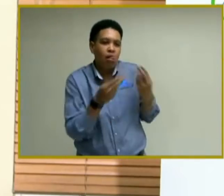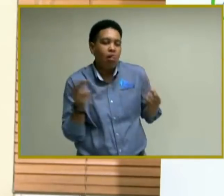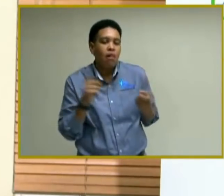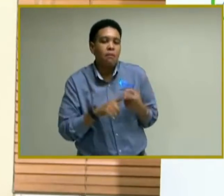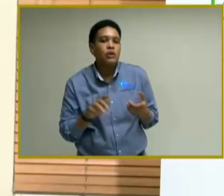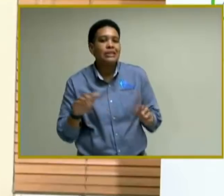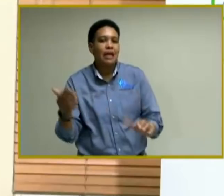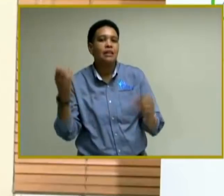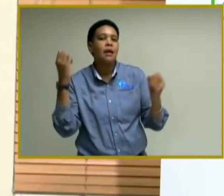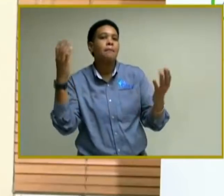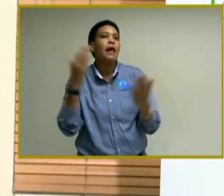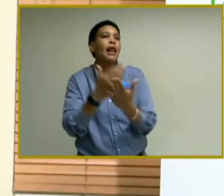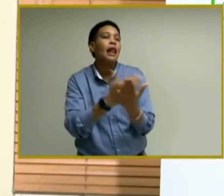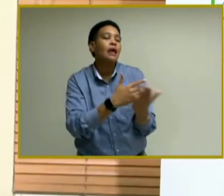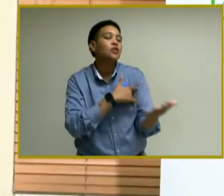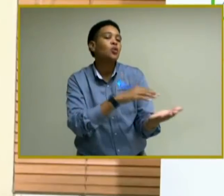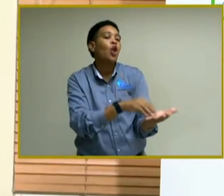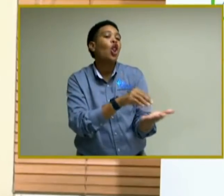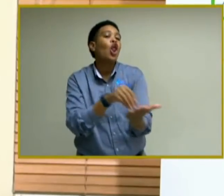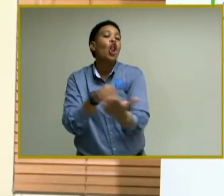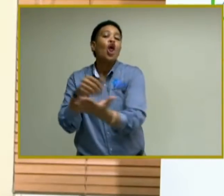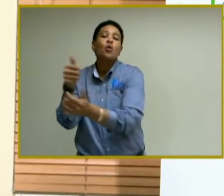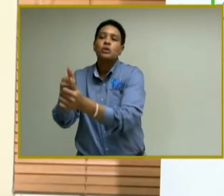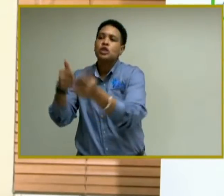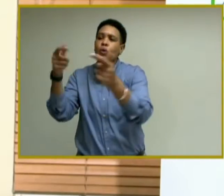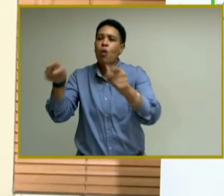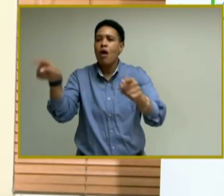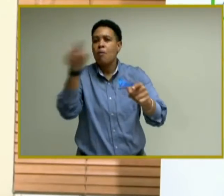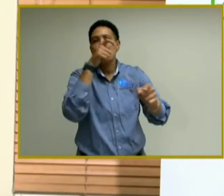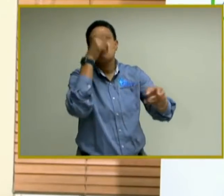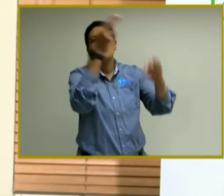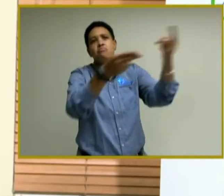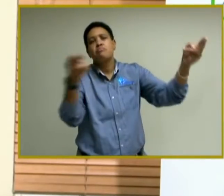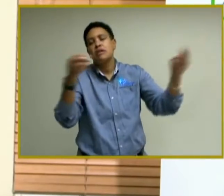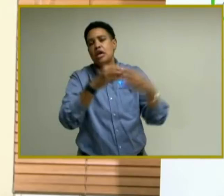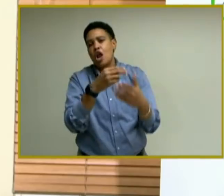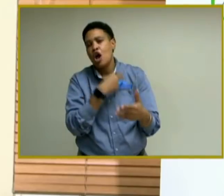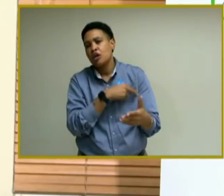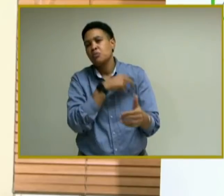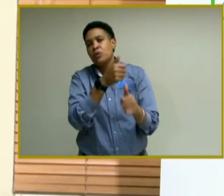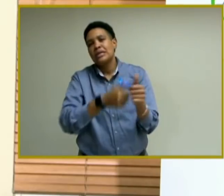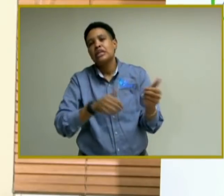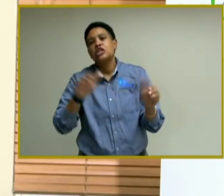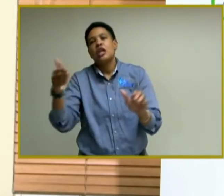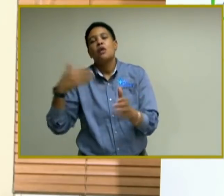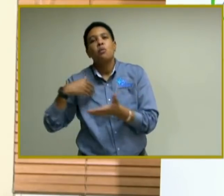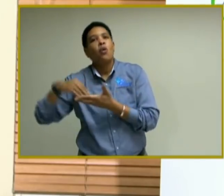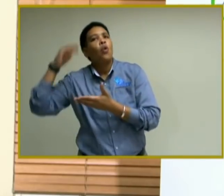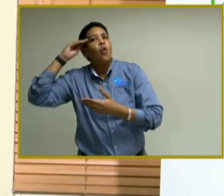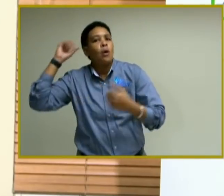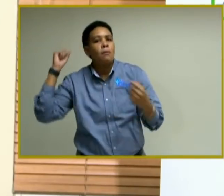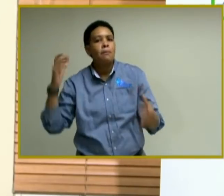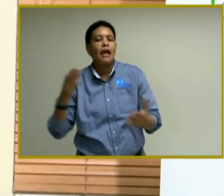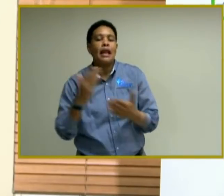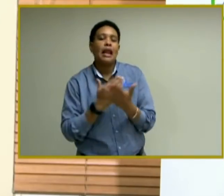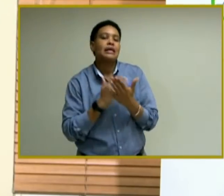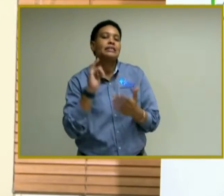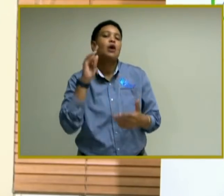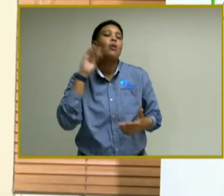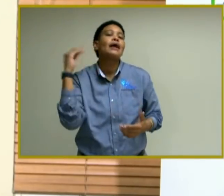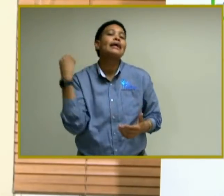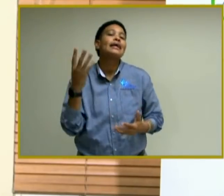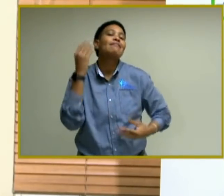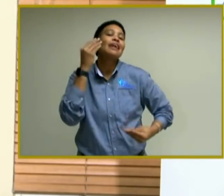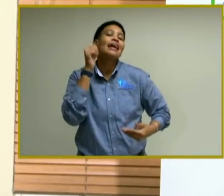lessons that we have learned with each case, with each hospitalization, with each death. And that's why we give the data that we give each